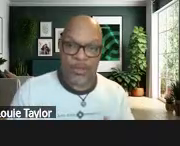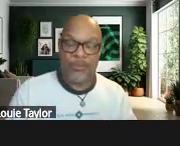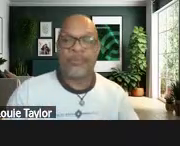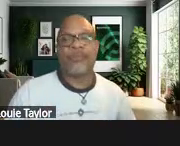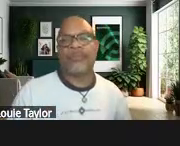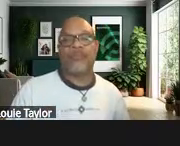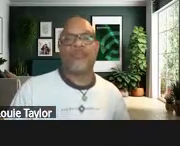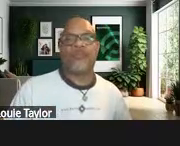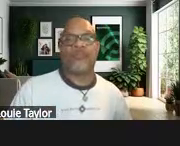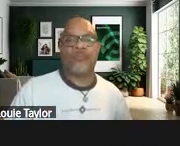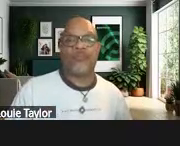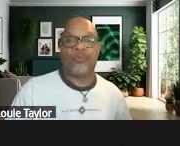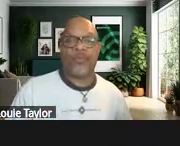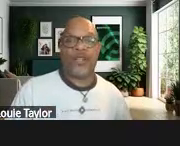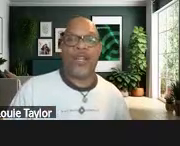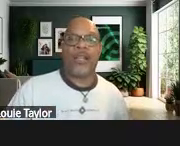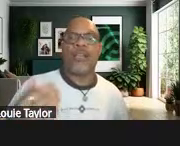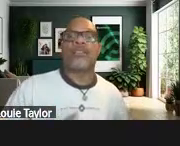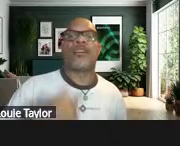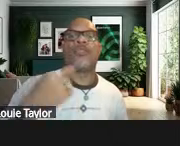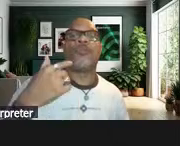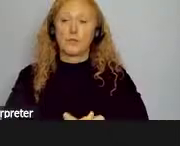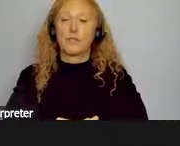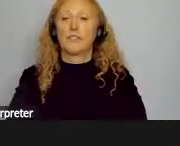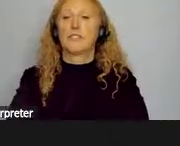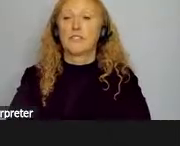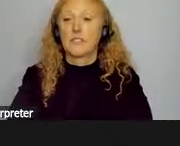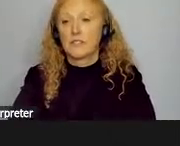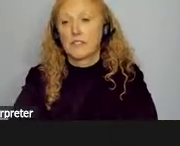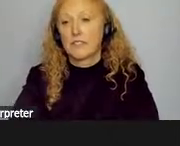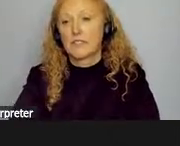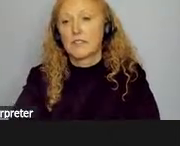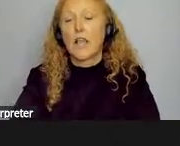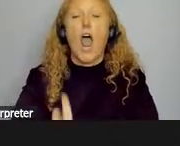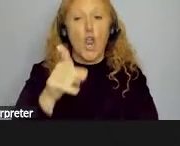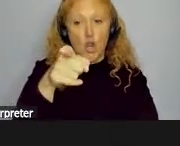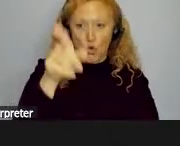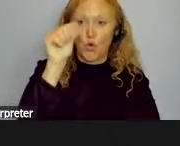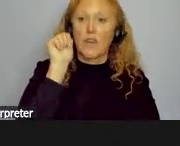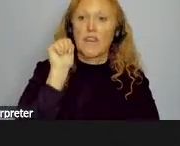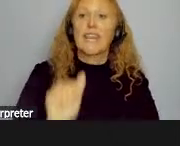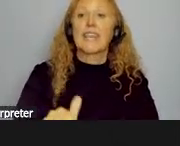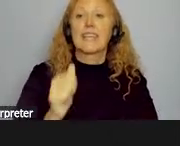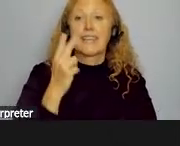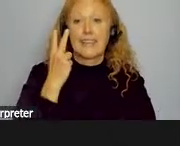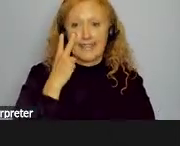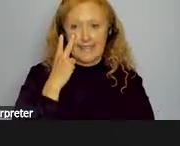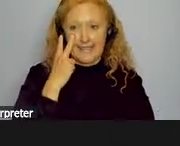up. All right. So Oh, you'll be able to see